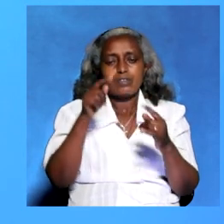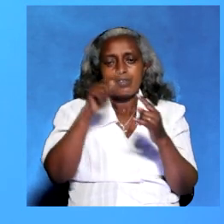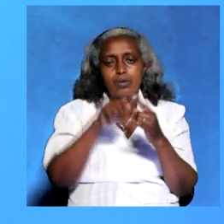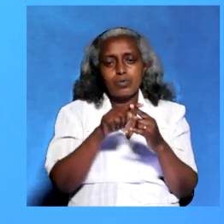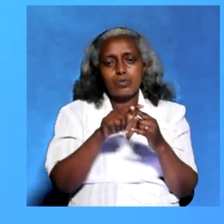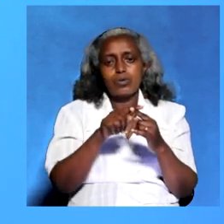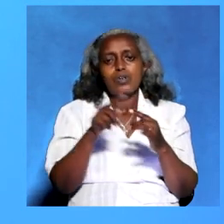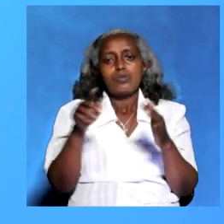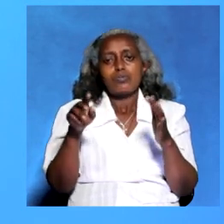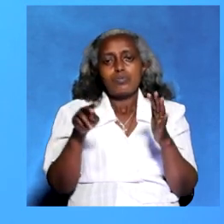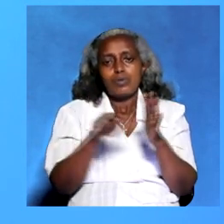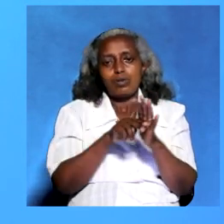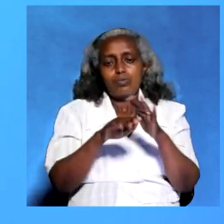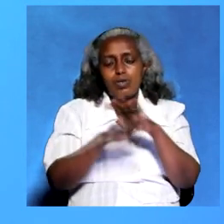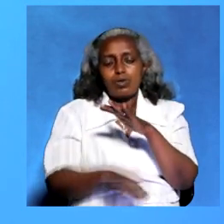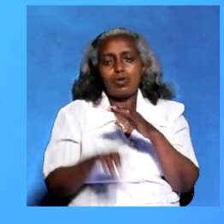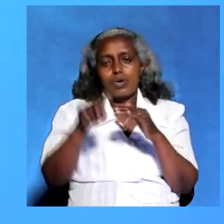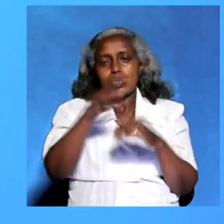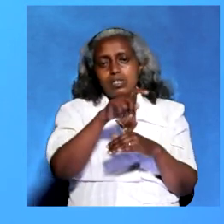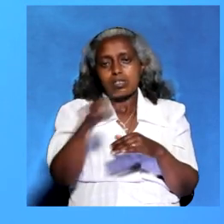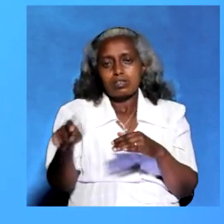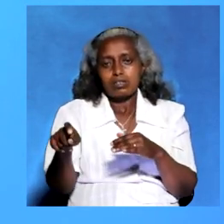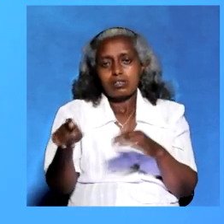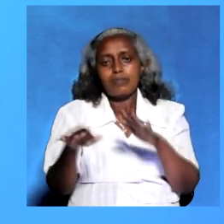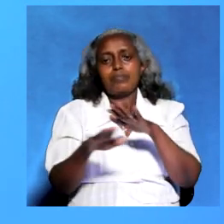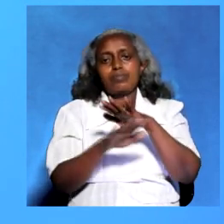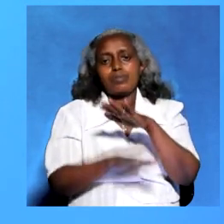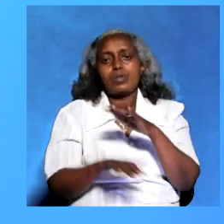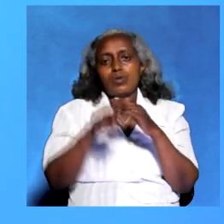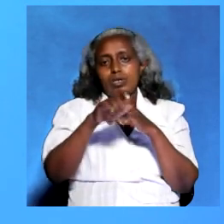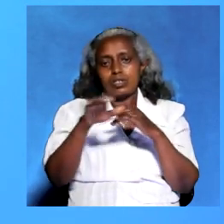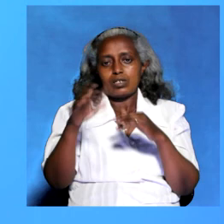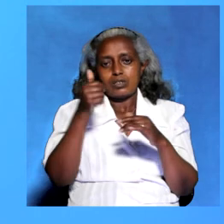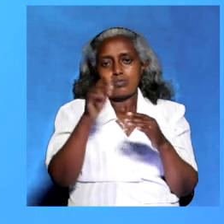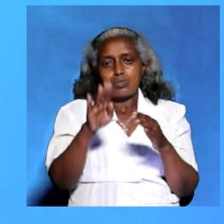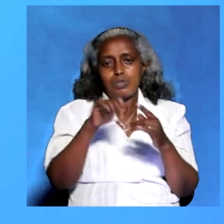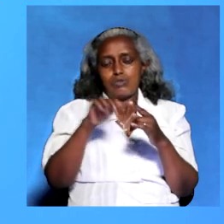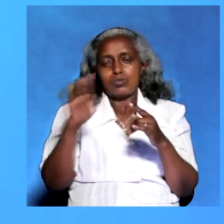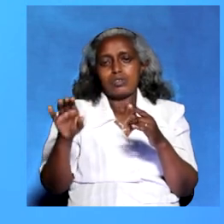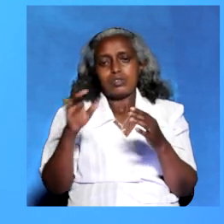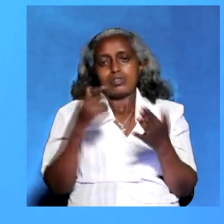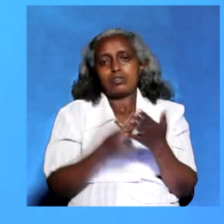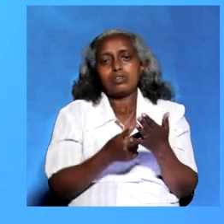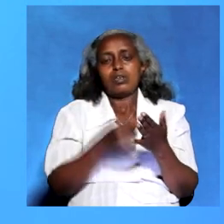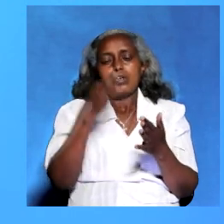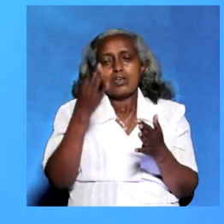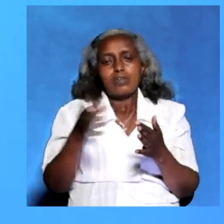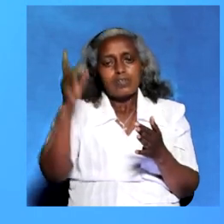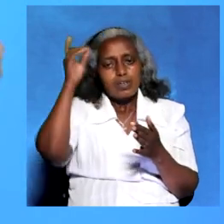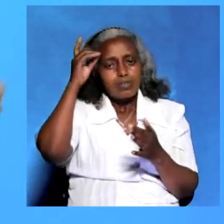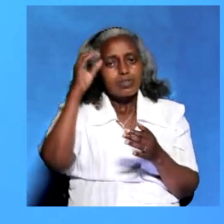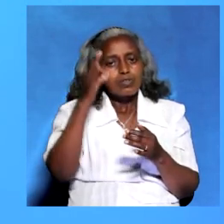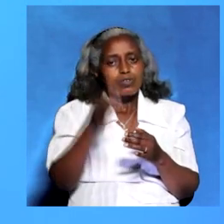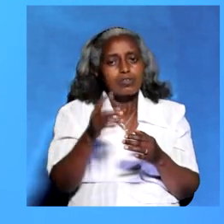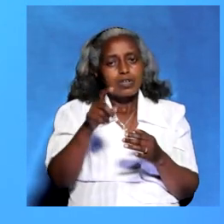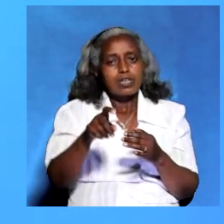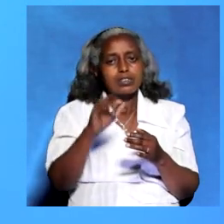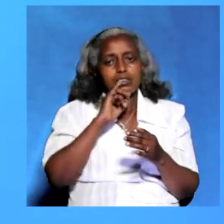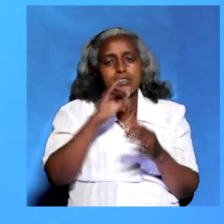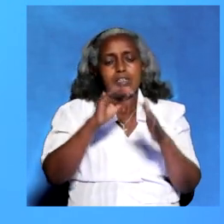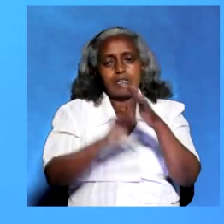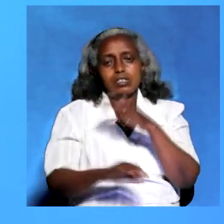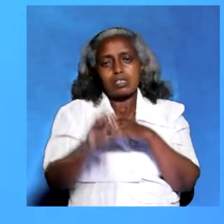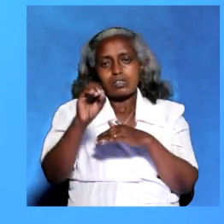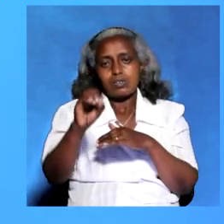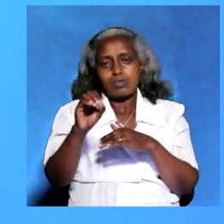x-axis, and from b to c also below x-axis. Therefore, here, f derivative of x is less than 0